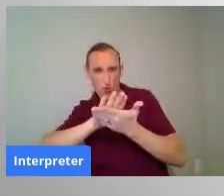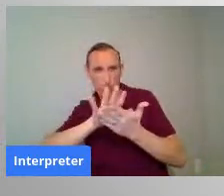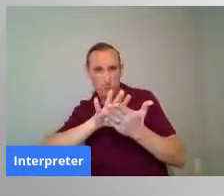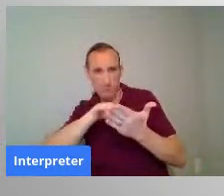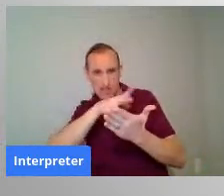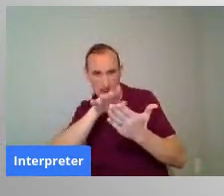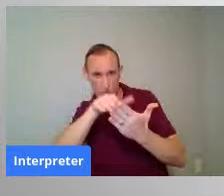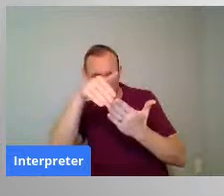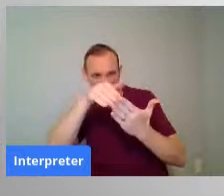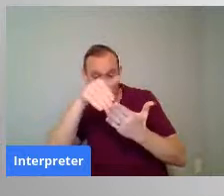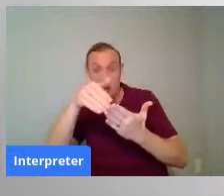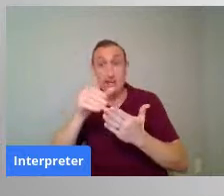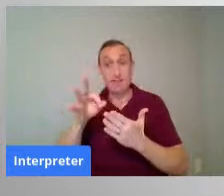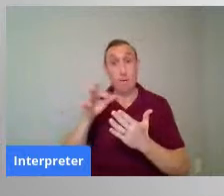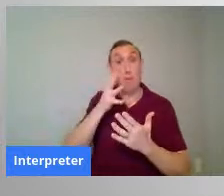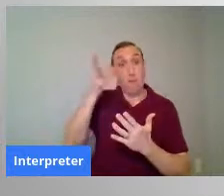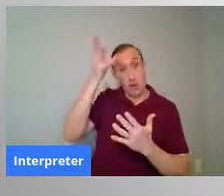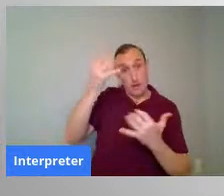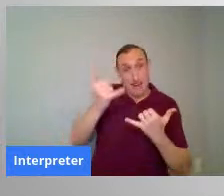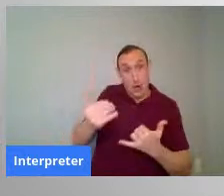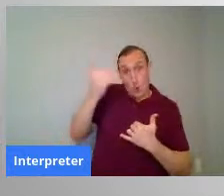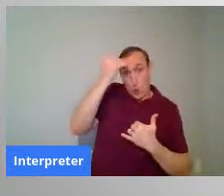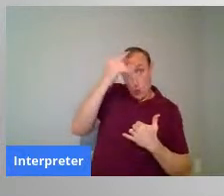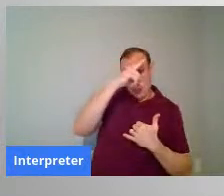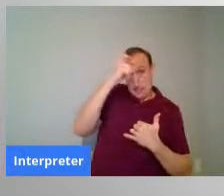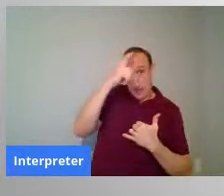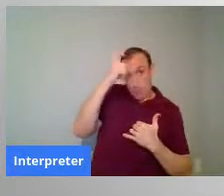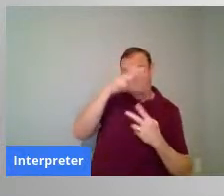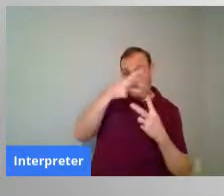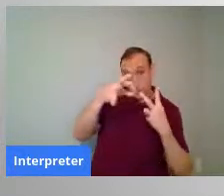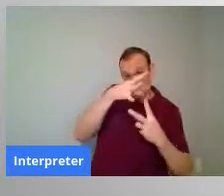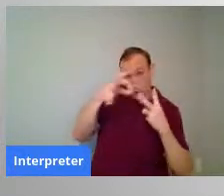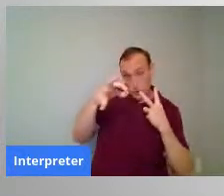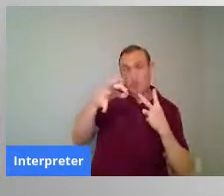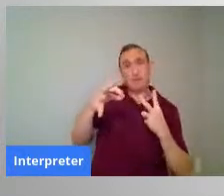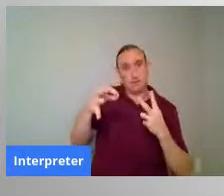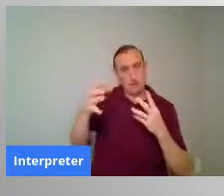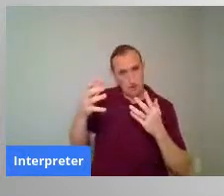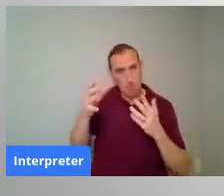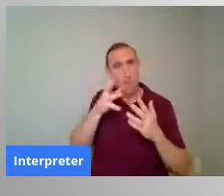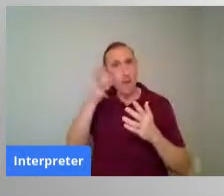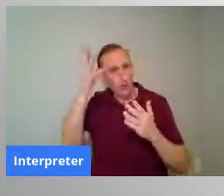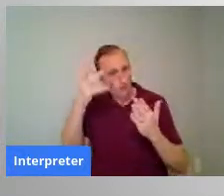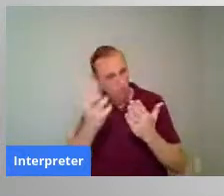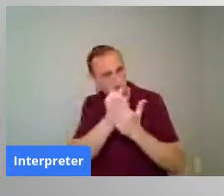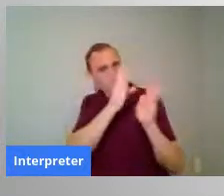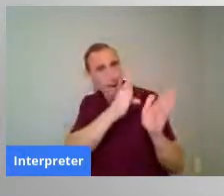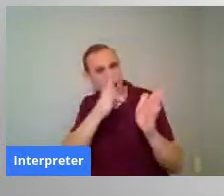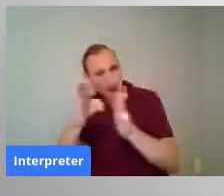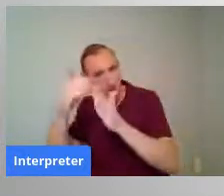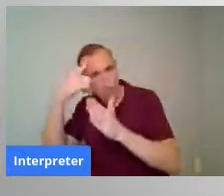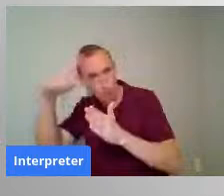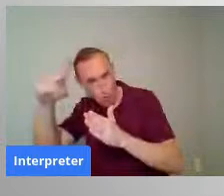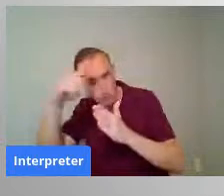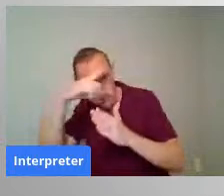start planning sooner rather than later for all of these events that are now going to just start spilling out,